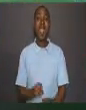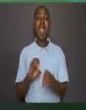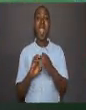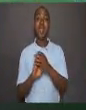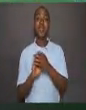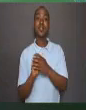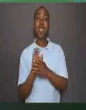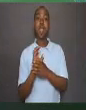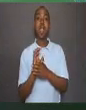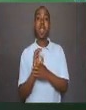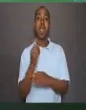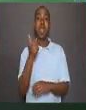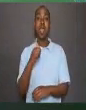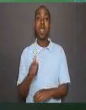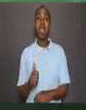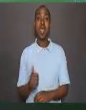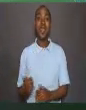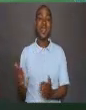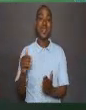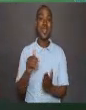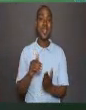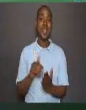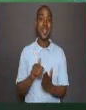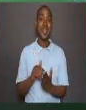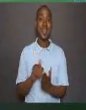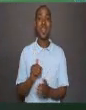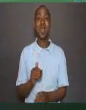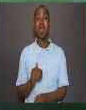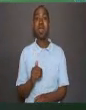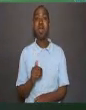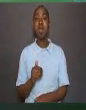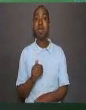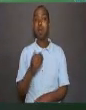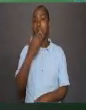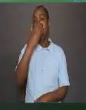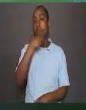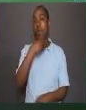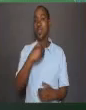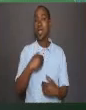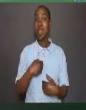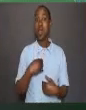Exhaled air is also warmer than inhaled air.